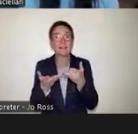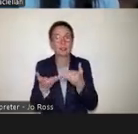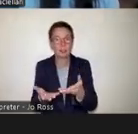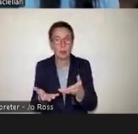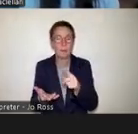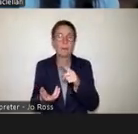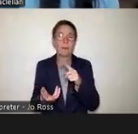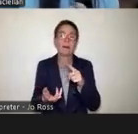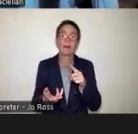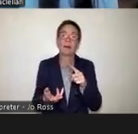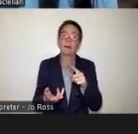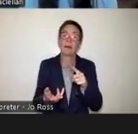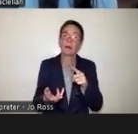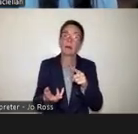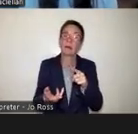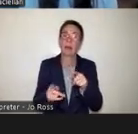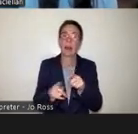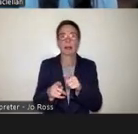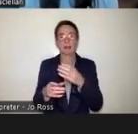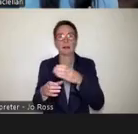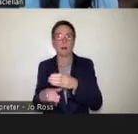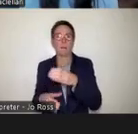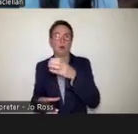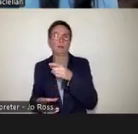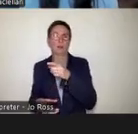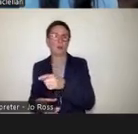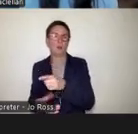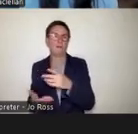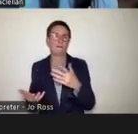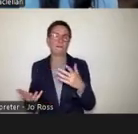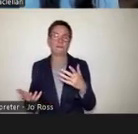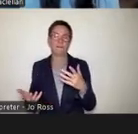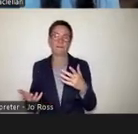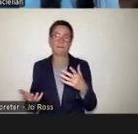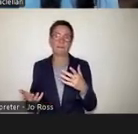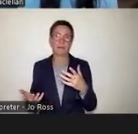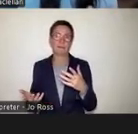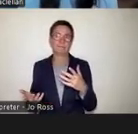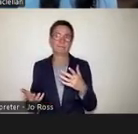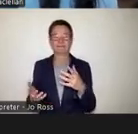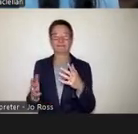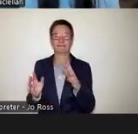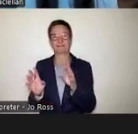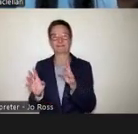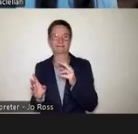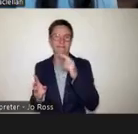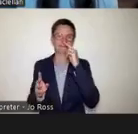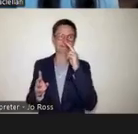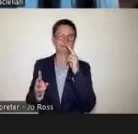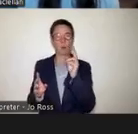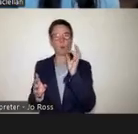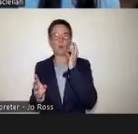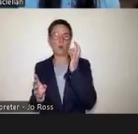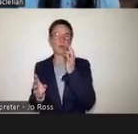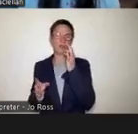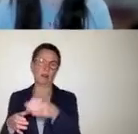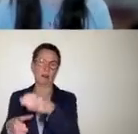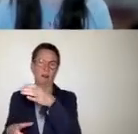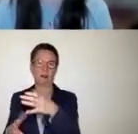shop, like bottles of kind of botanical water and